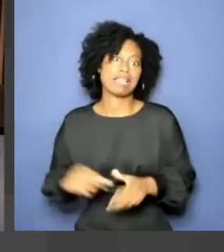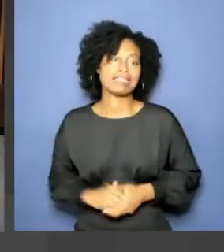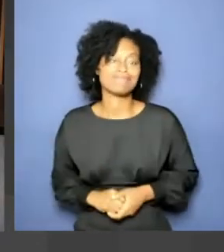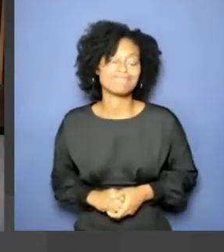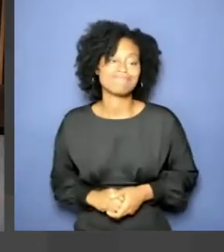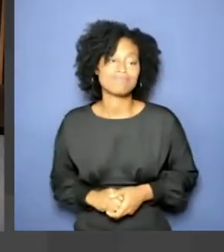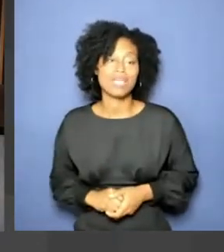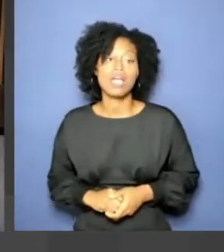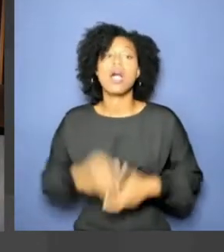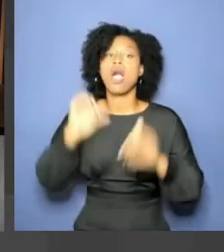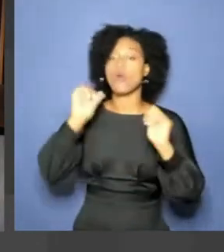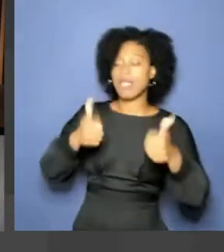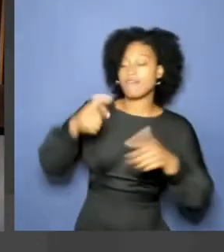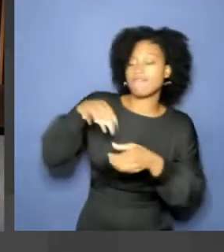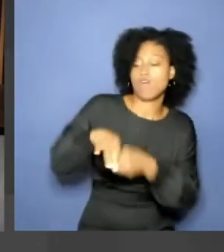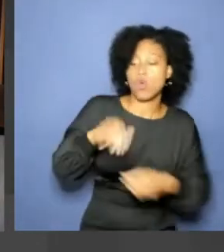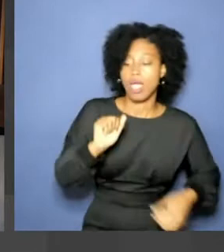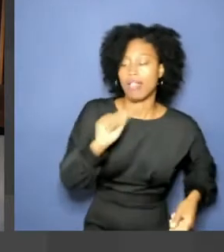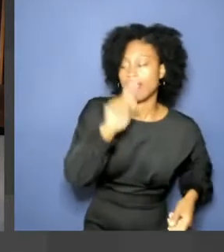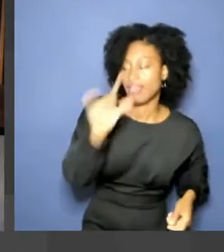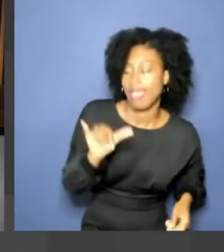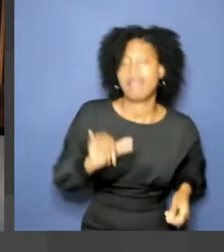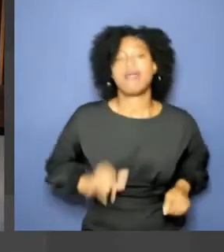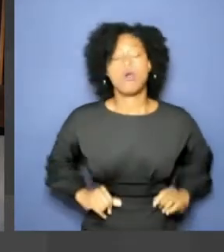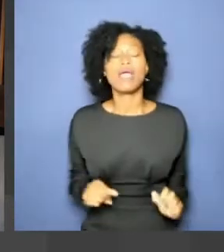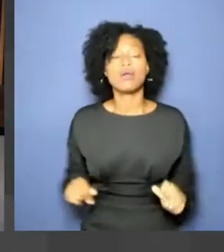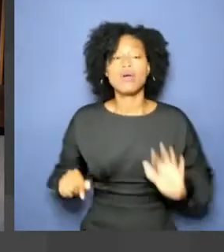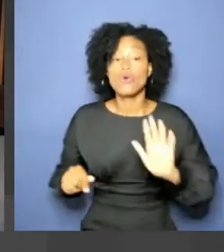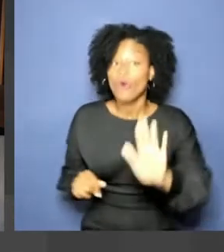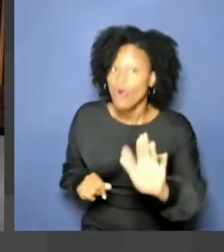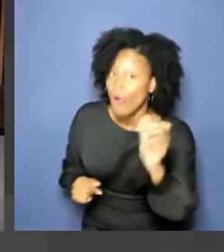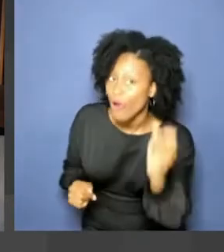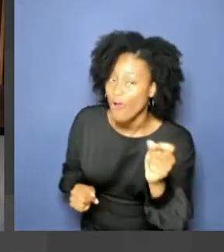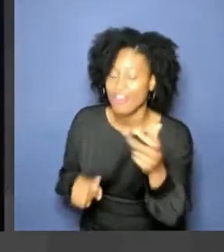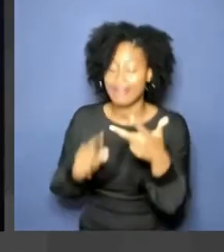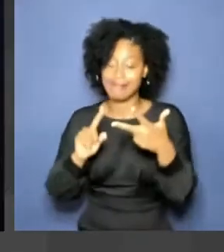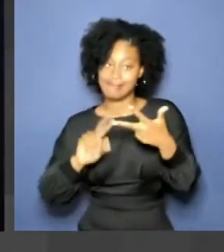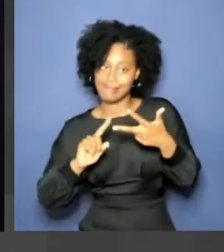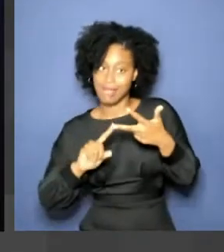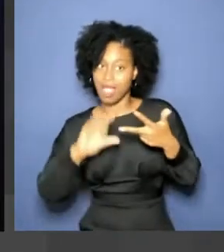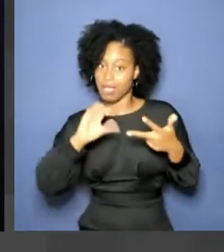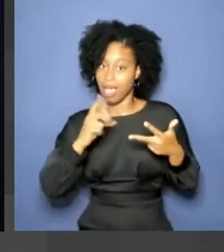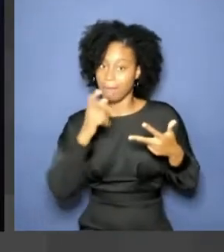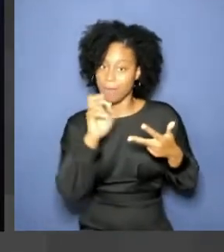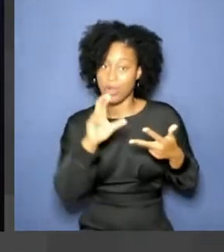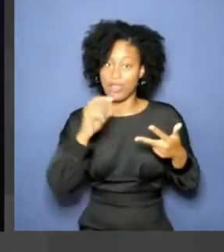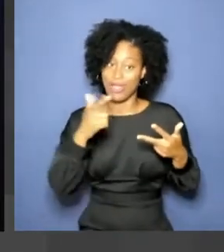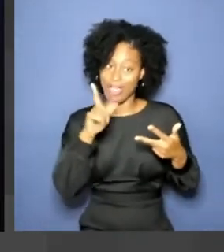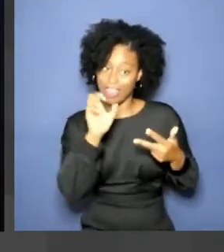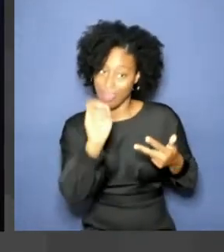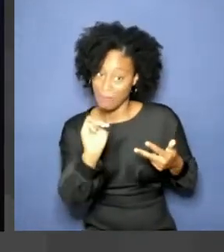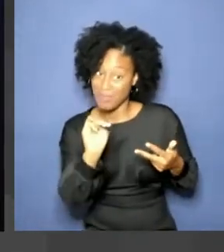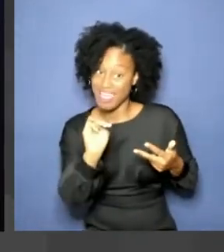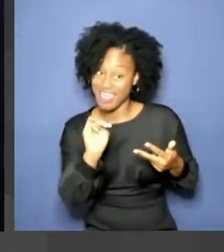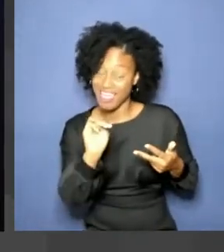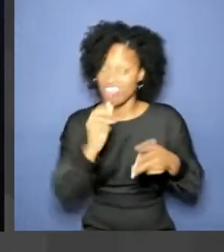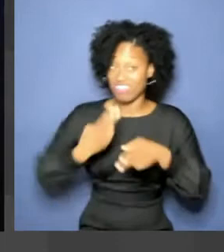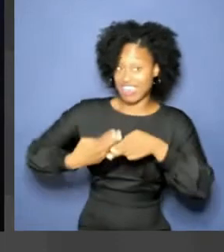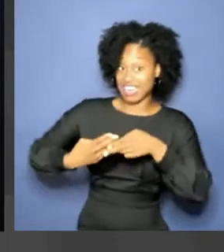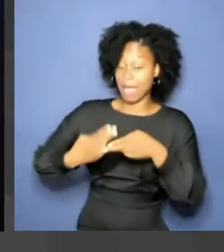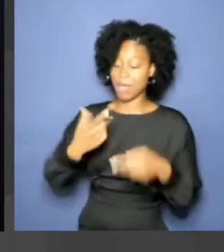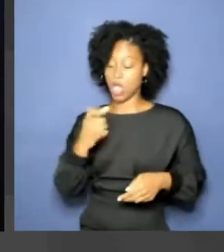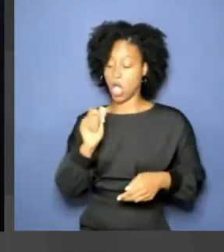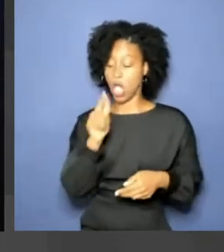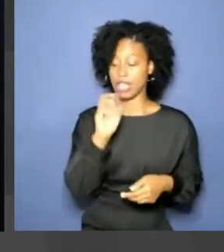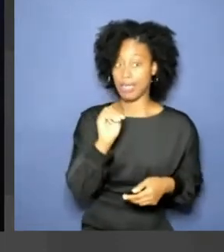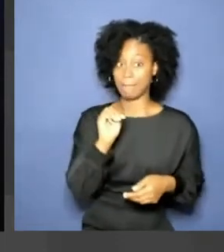vote Allay. I get it. Yes, but then we have the Copper Golem. And as the name implies, it's a golem made out of copper,